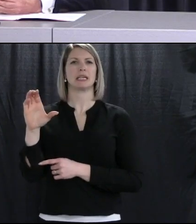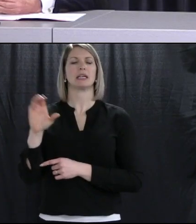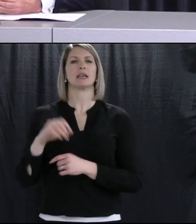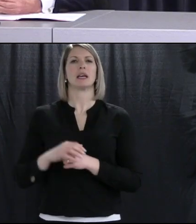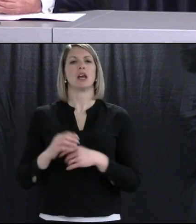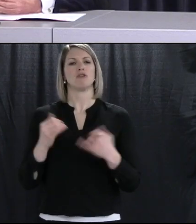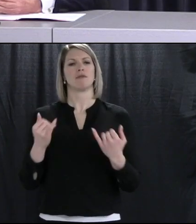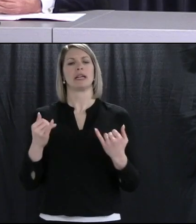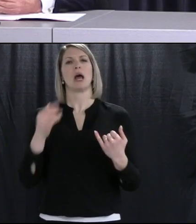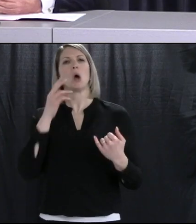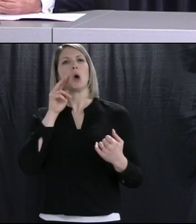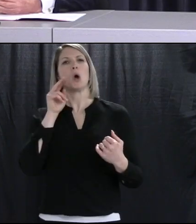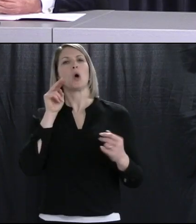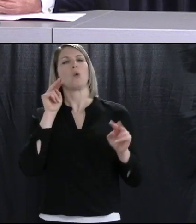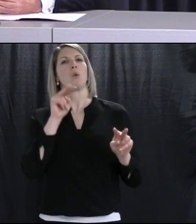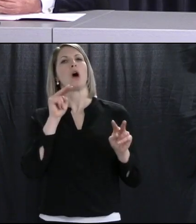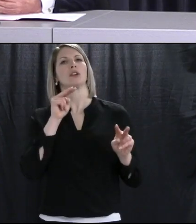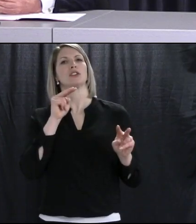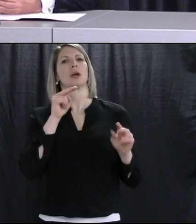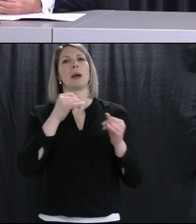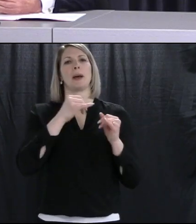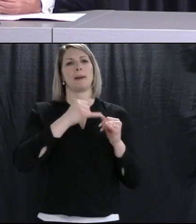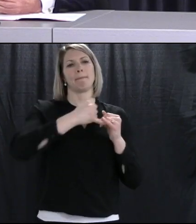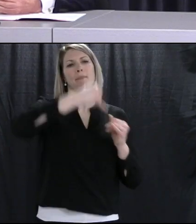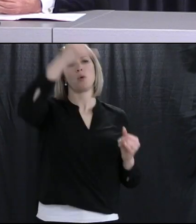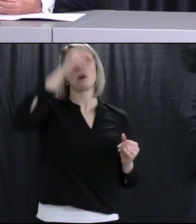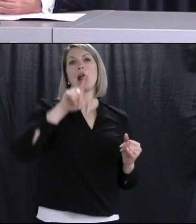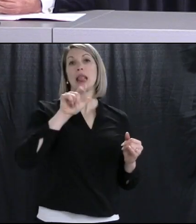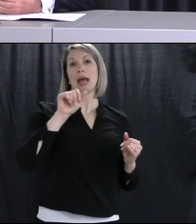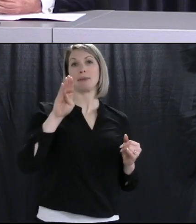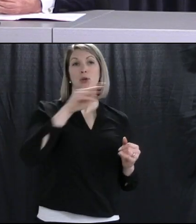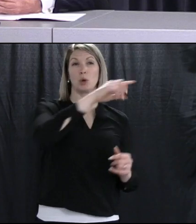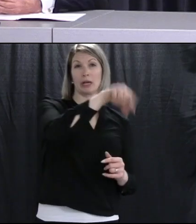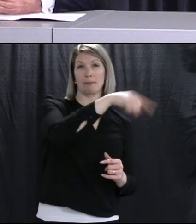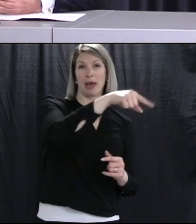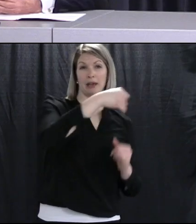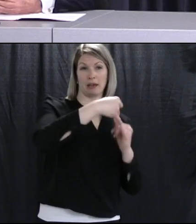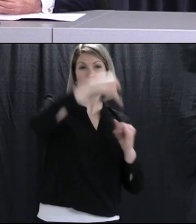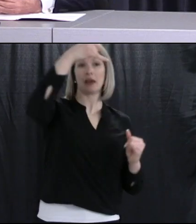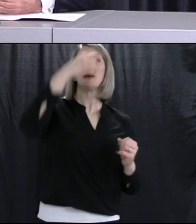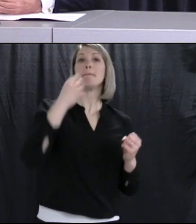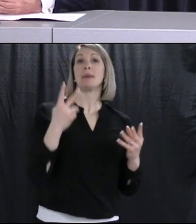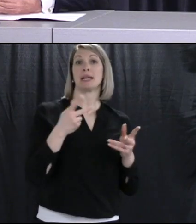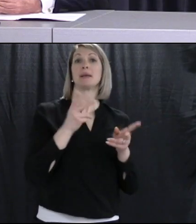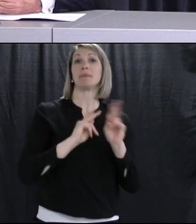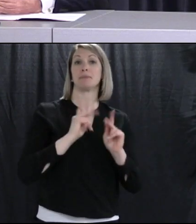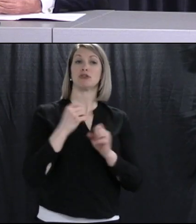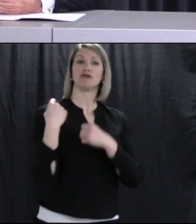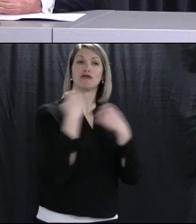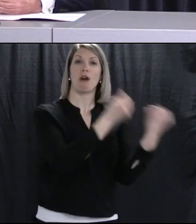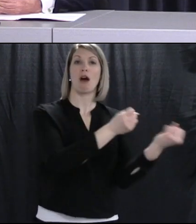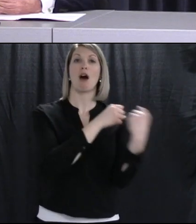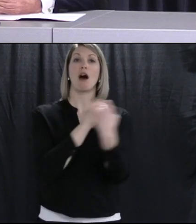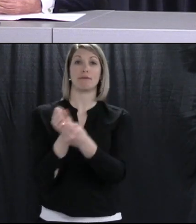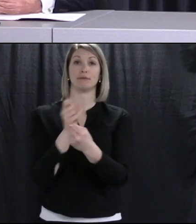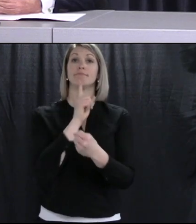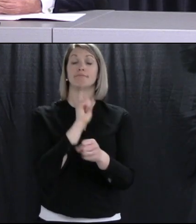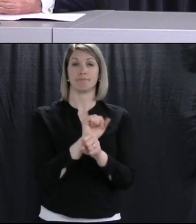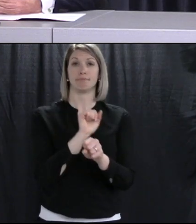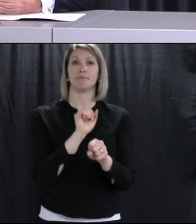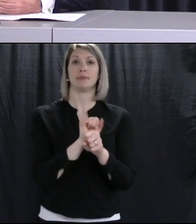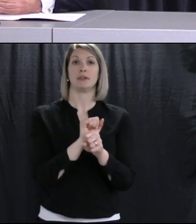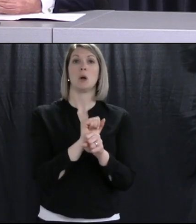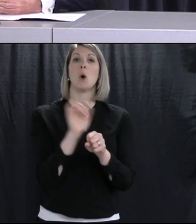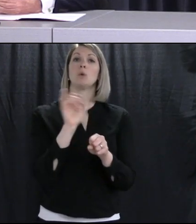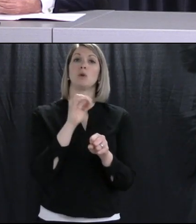there are a lot of people who go back and forth to Quebec, either along the Straits or in Labrador West. And you also have